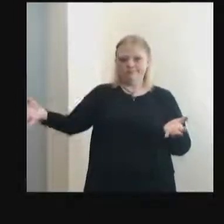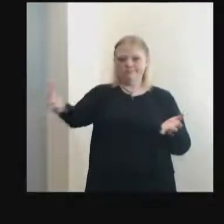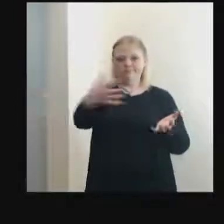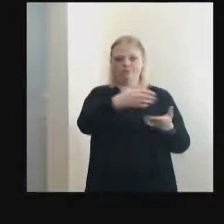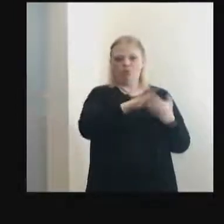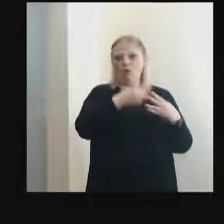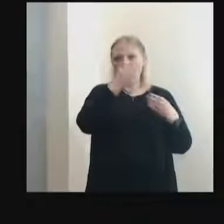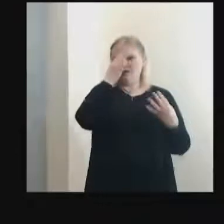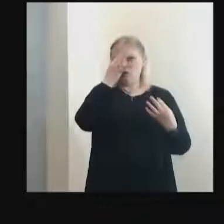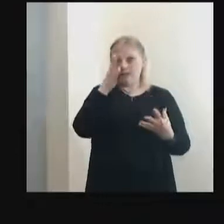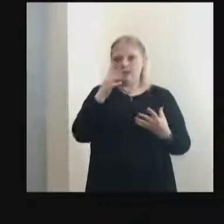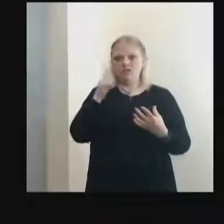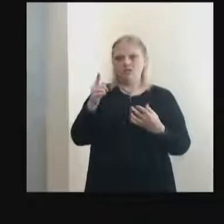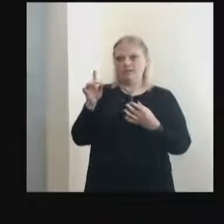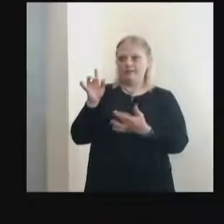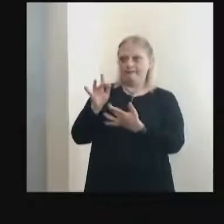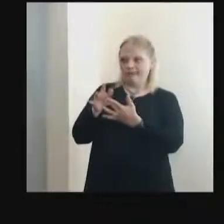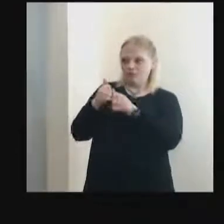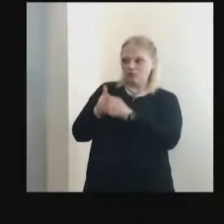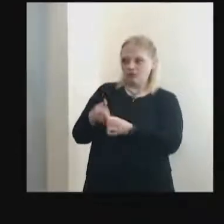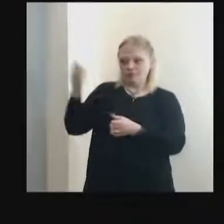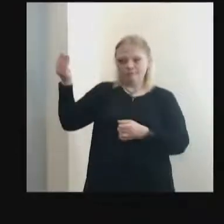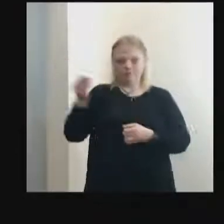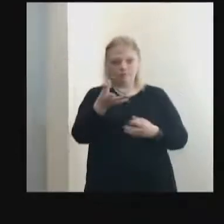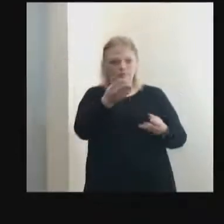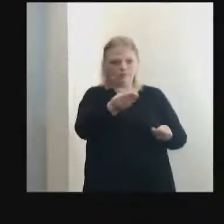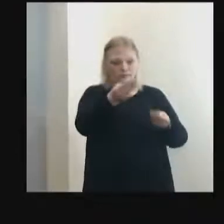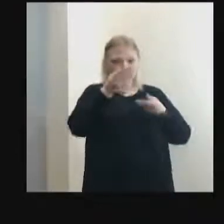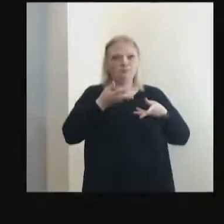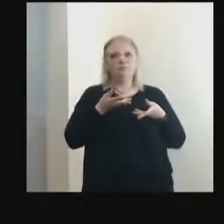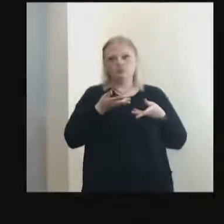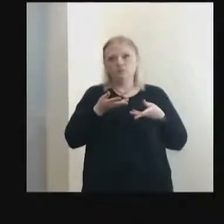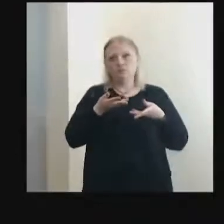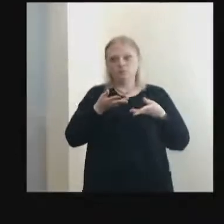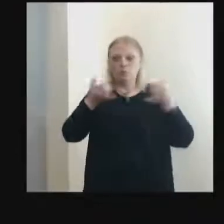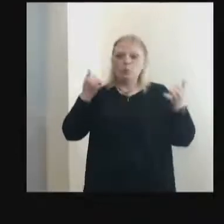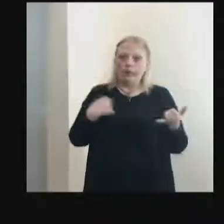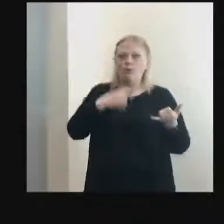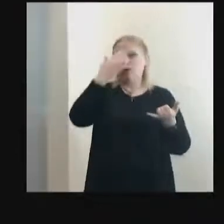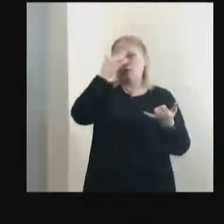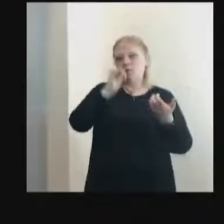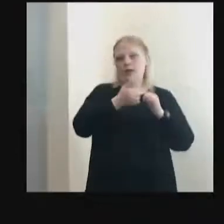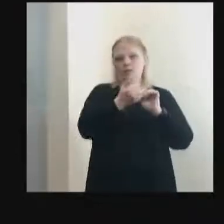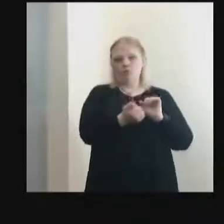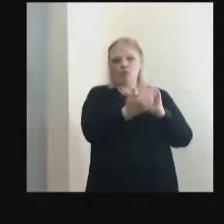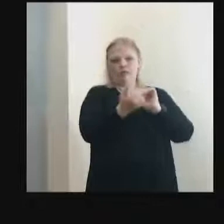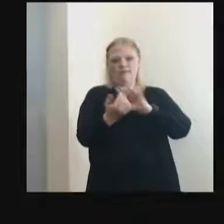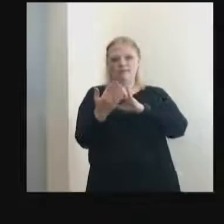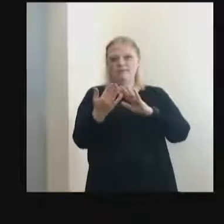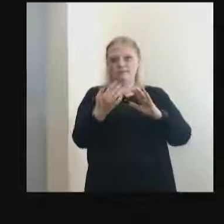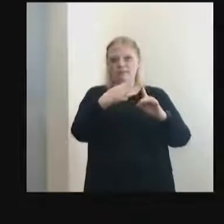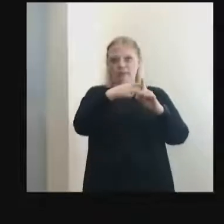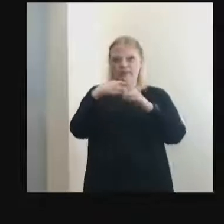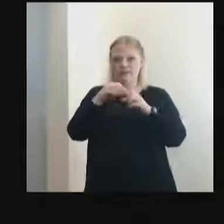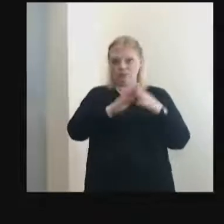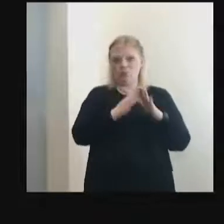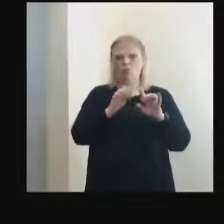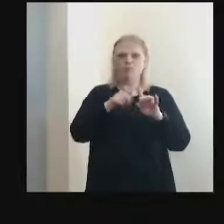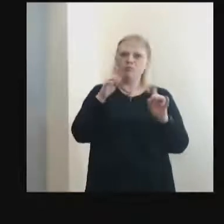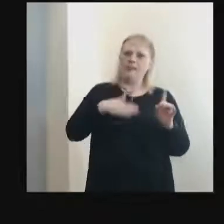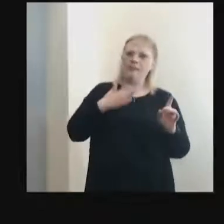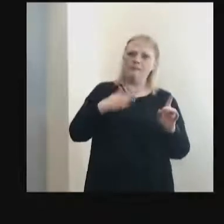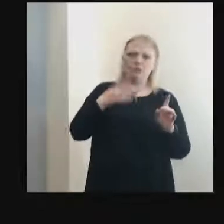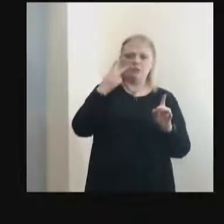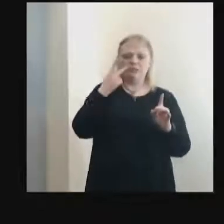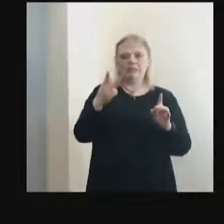tracers, because it gives us the information that we need to know to address the COVID-19 cases in our community. But we are happy to see that